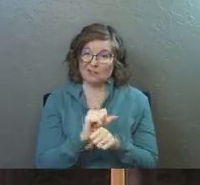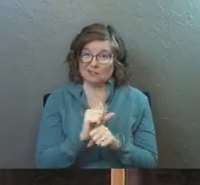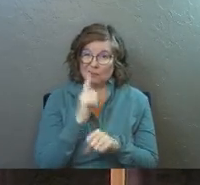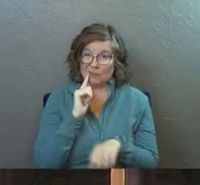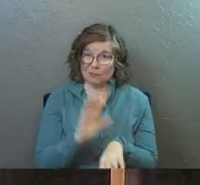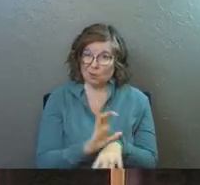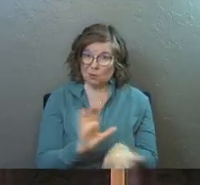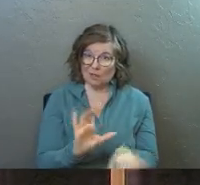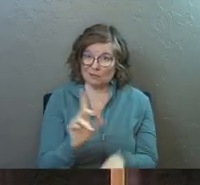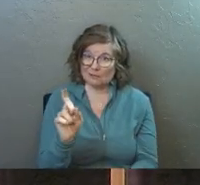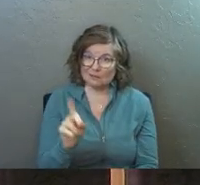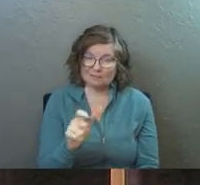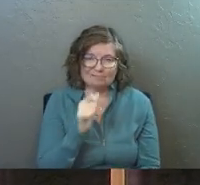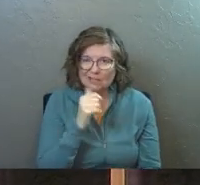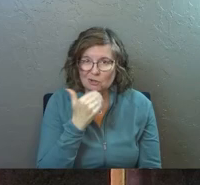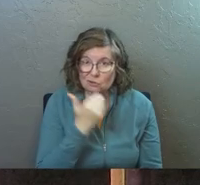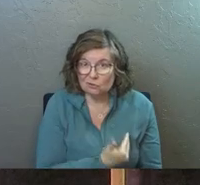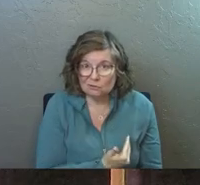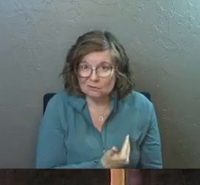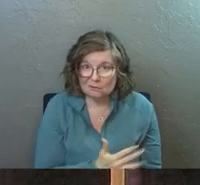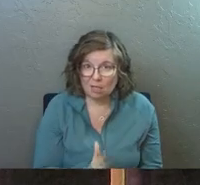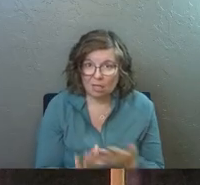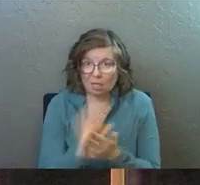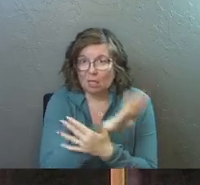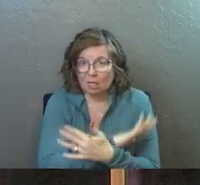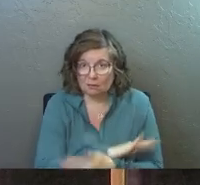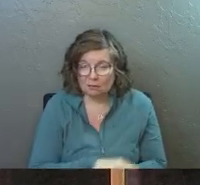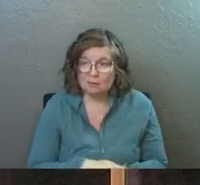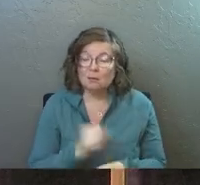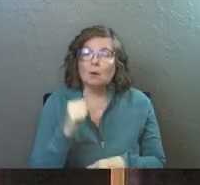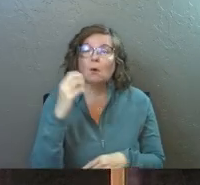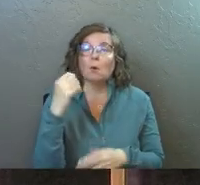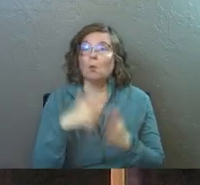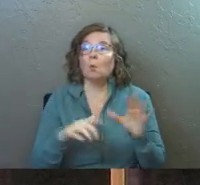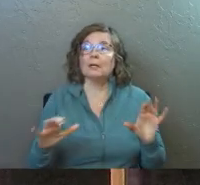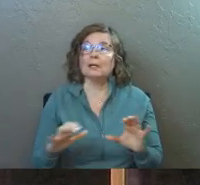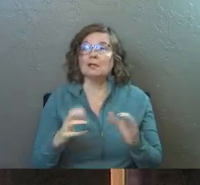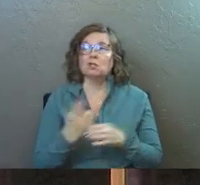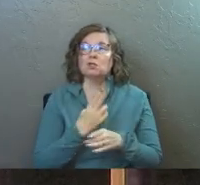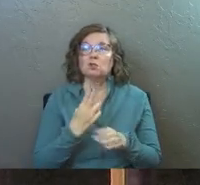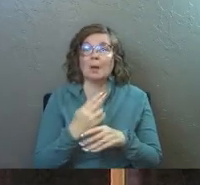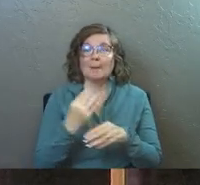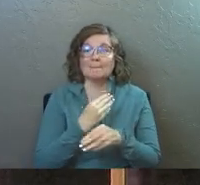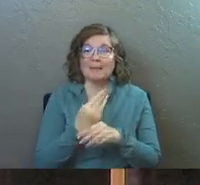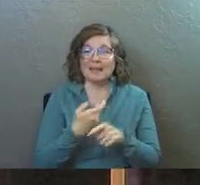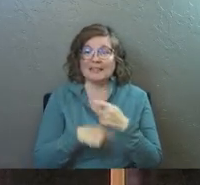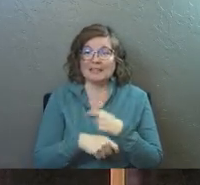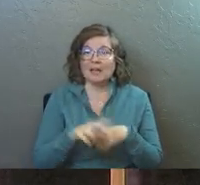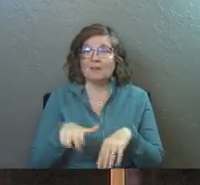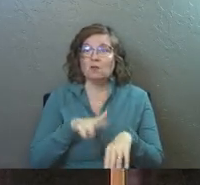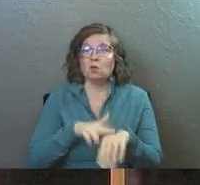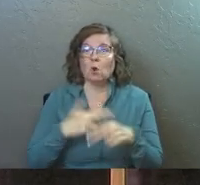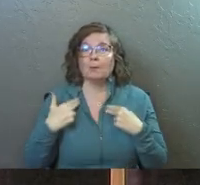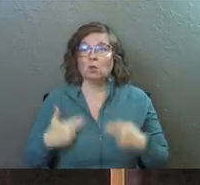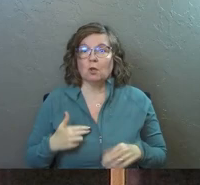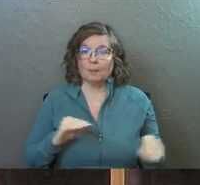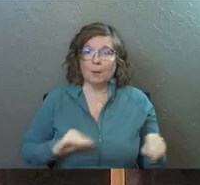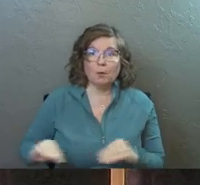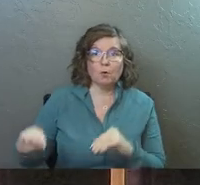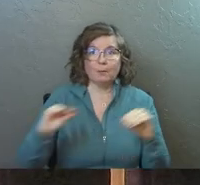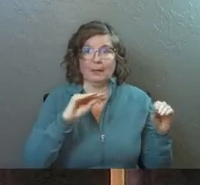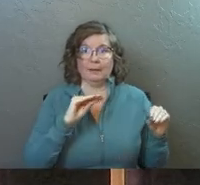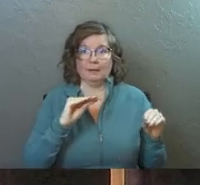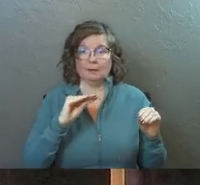think it does? Not the greatest. And so what it does is it uses math instead of normal human